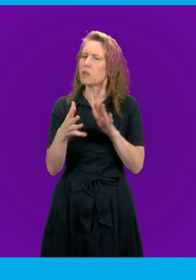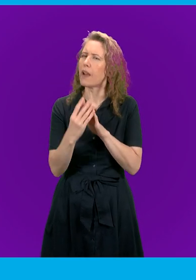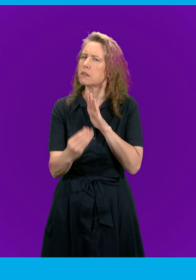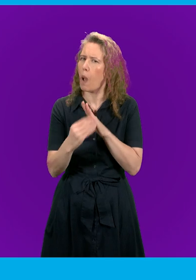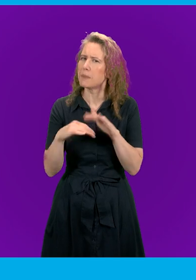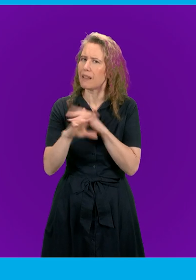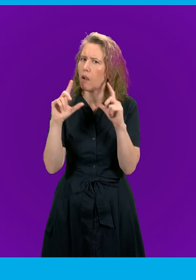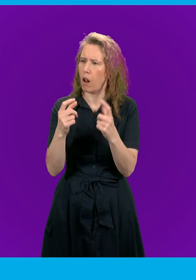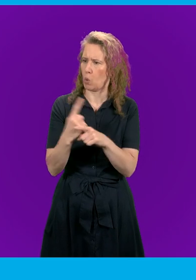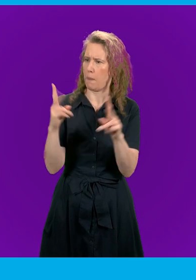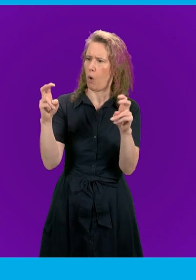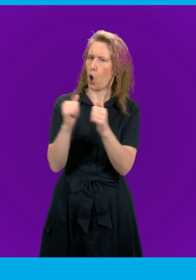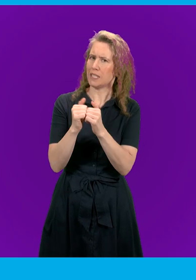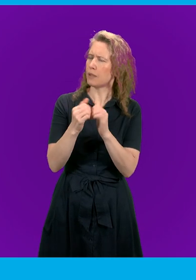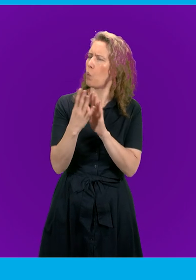is really important.